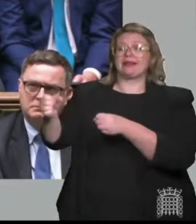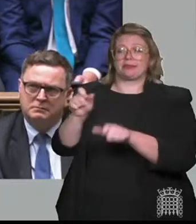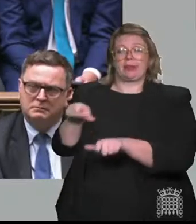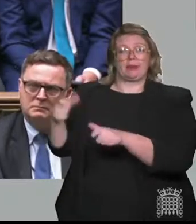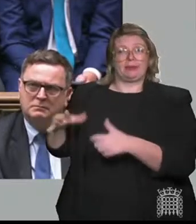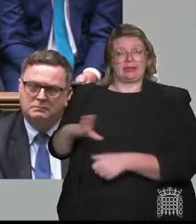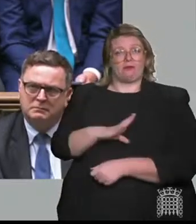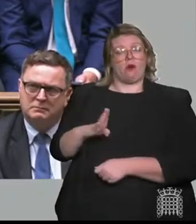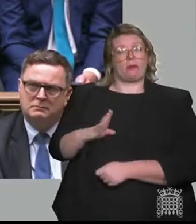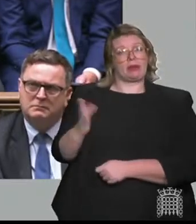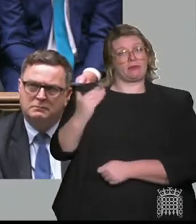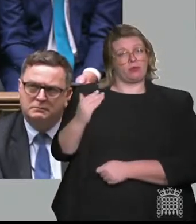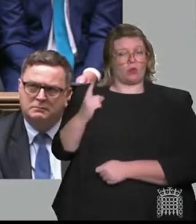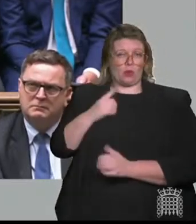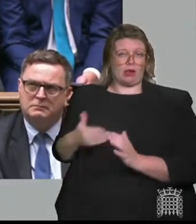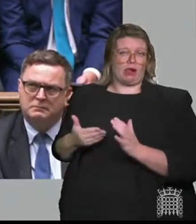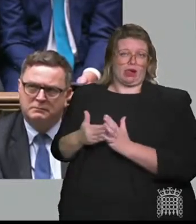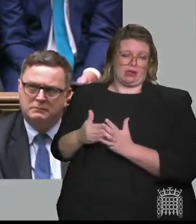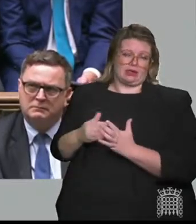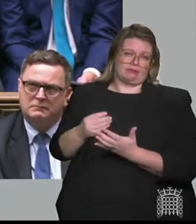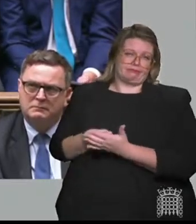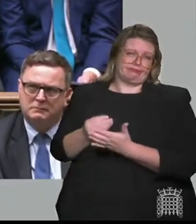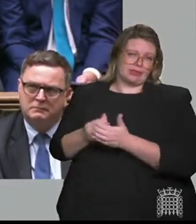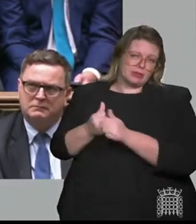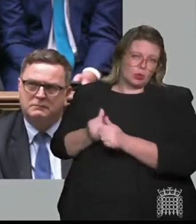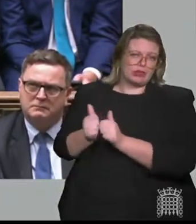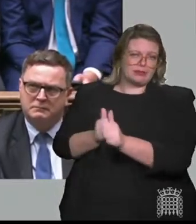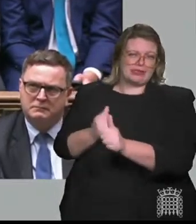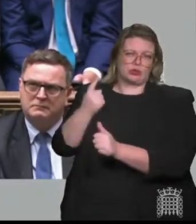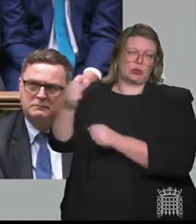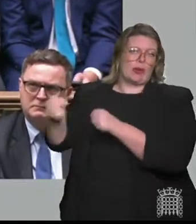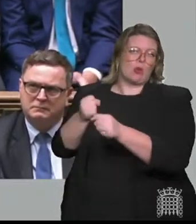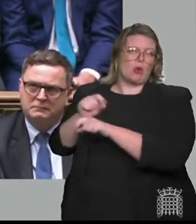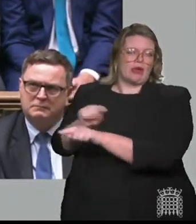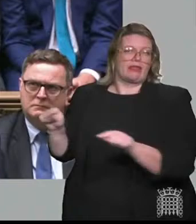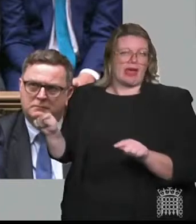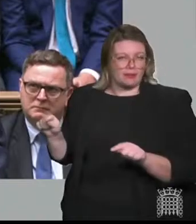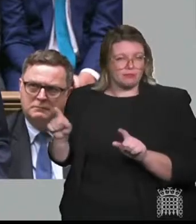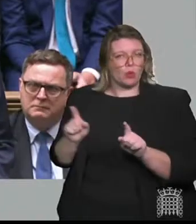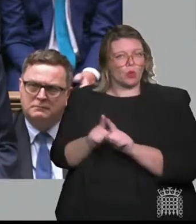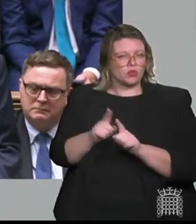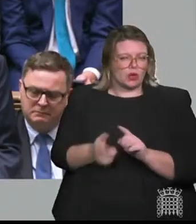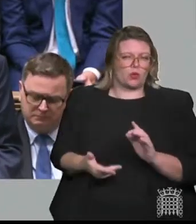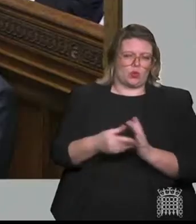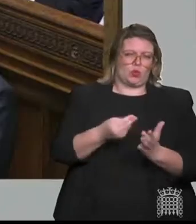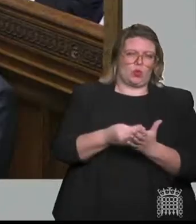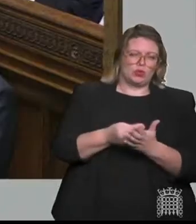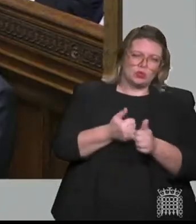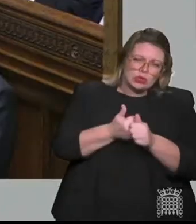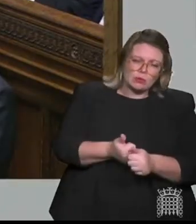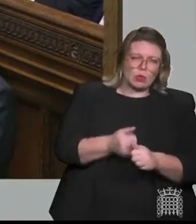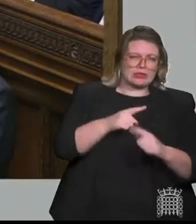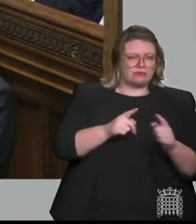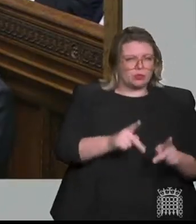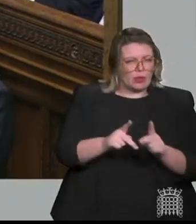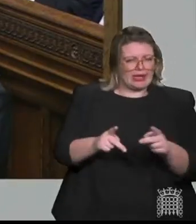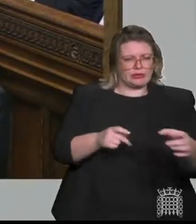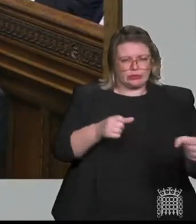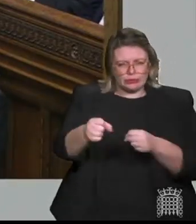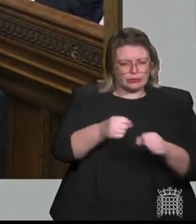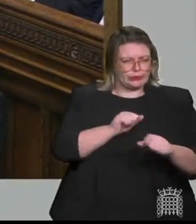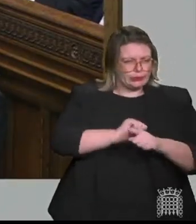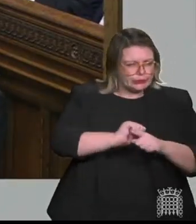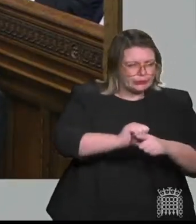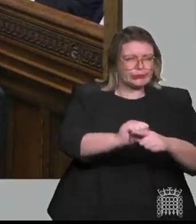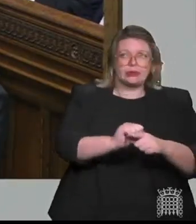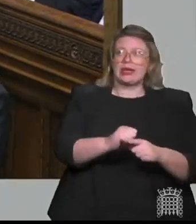and provide £10 million to support the Veterans, Places, Pathways and People programme, and I thank our excellent Veterans Minister for